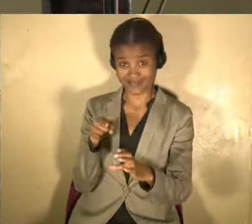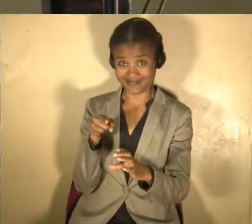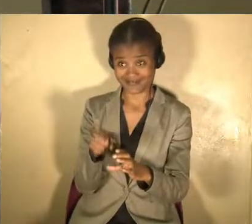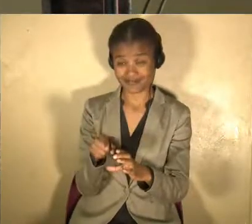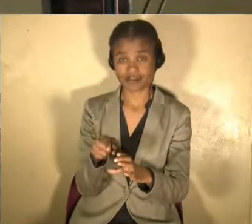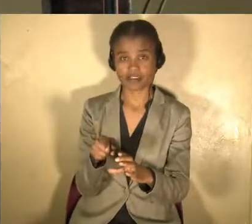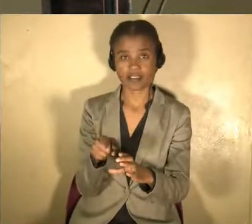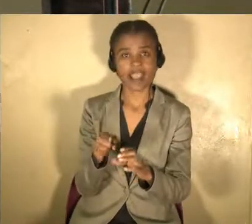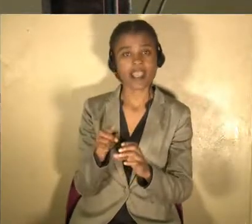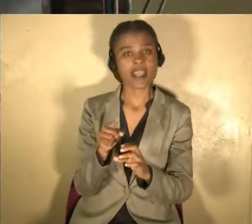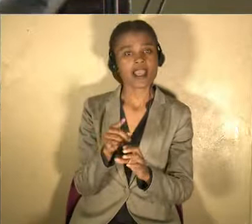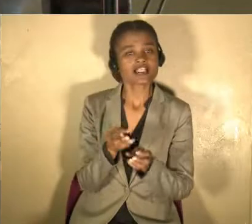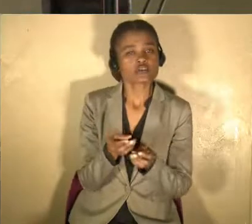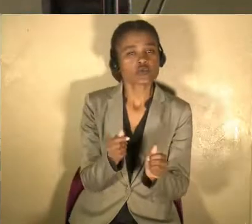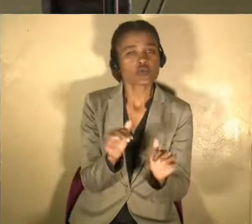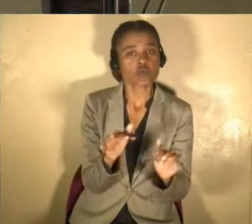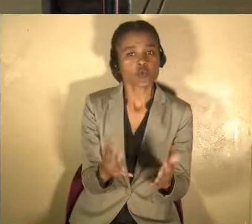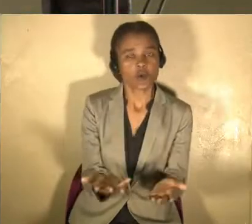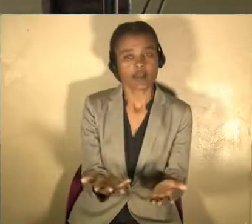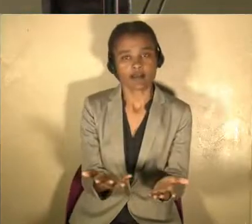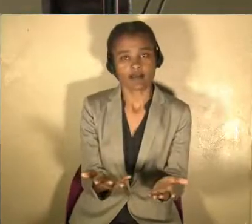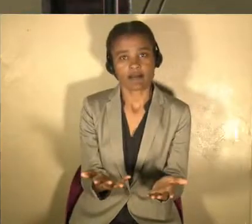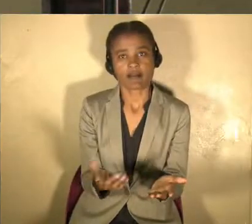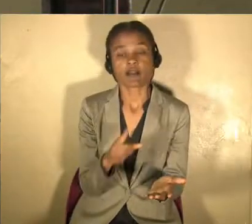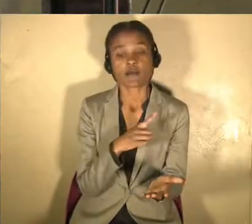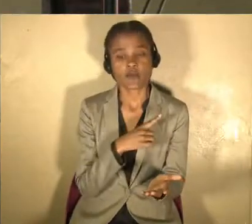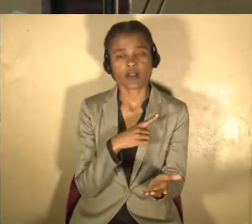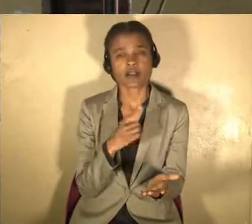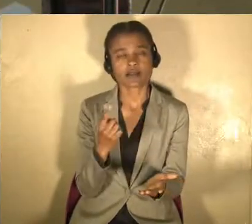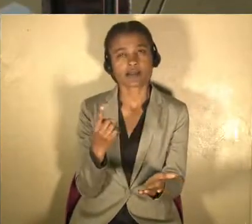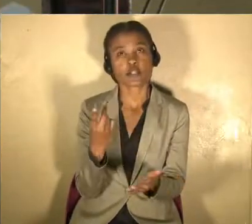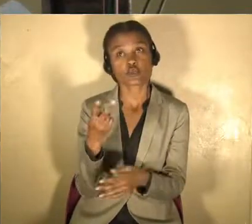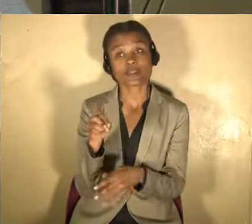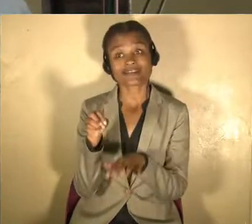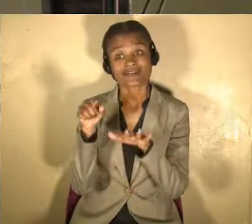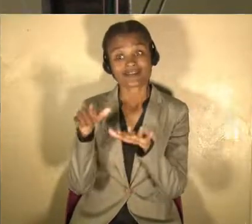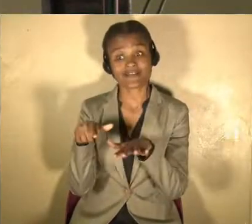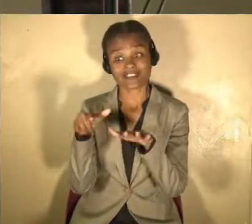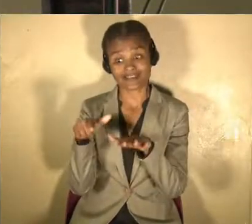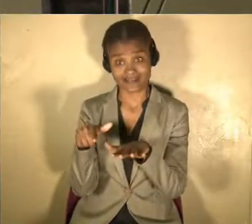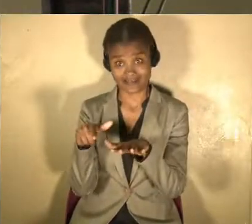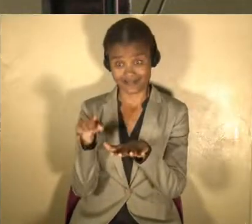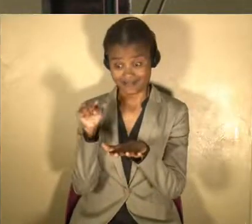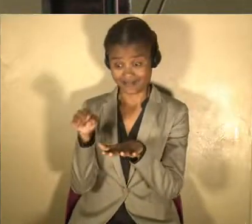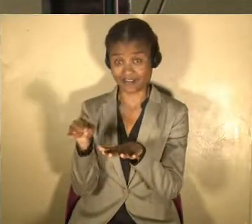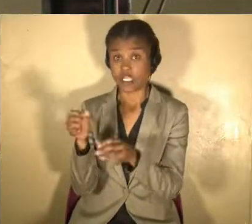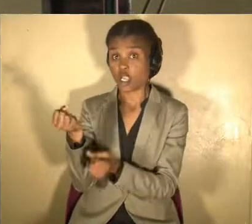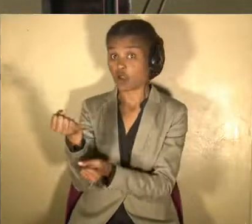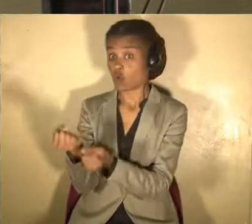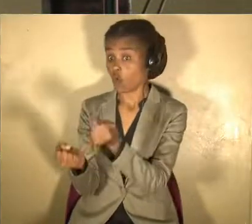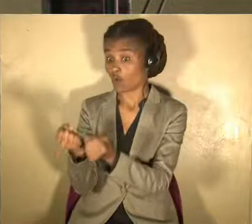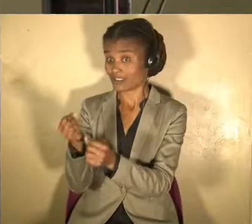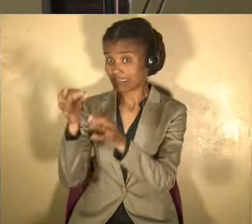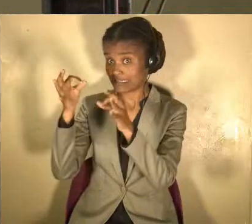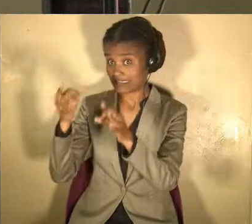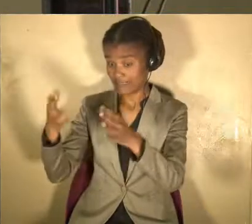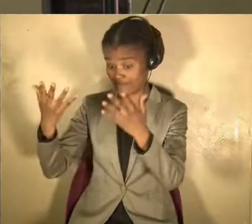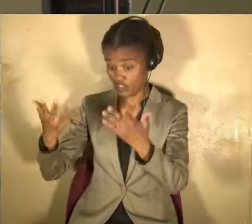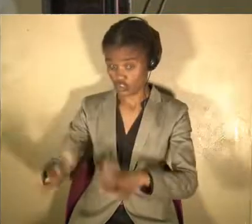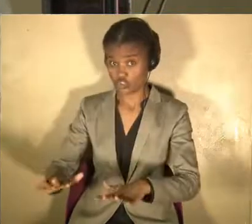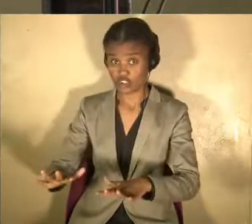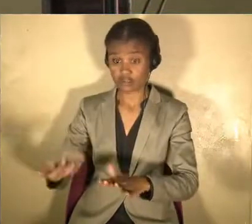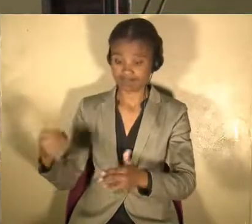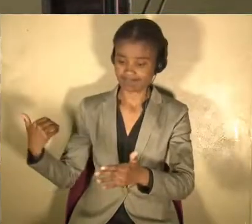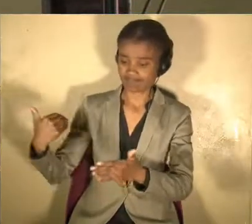Court seated on this particular matter in 2017. This is 2022. And